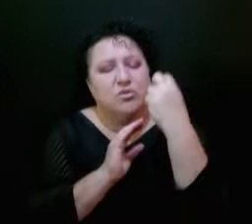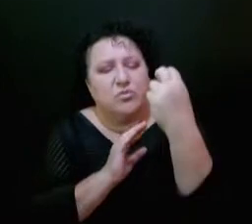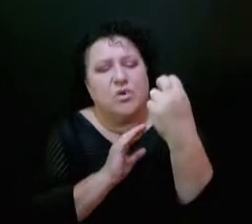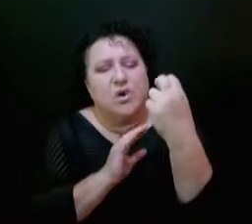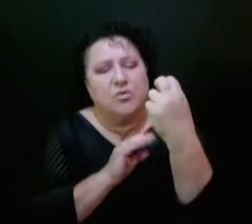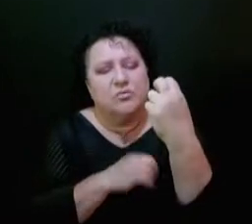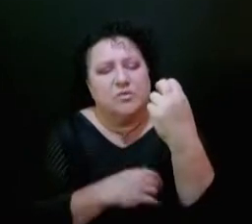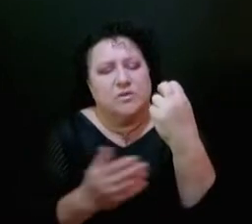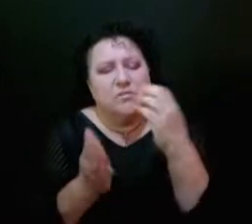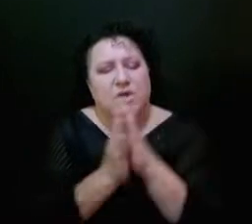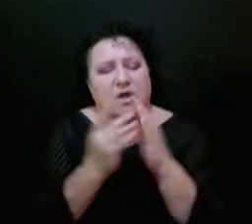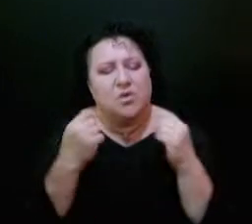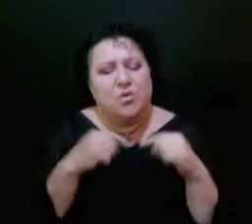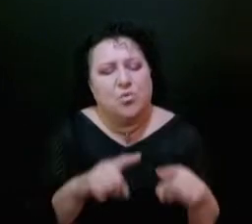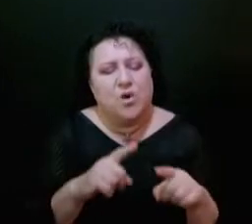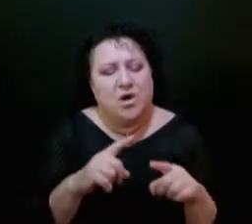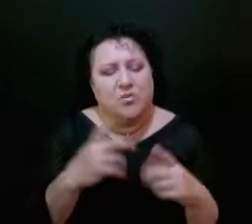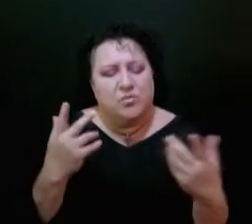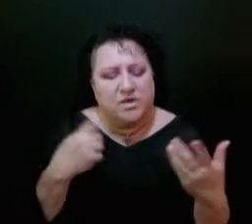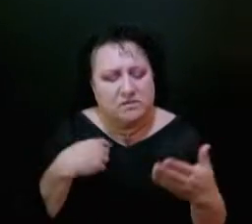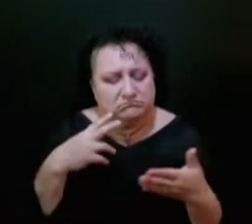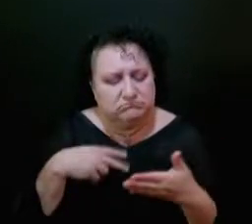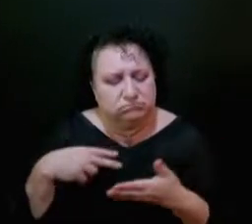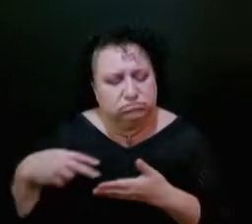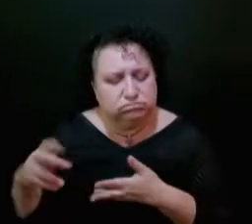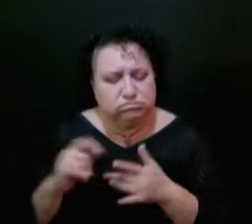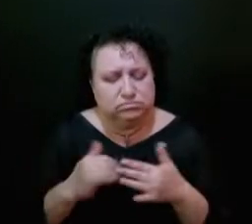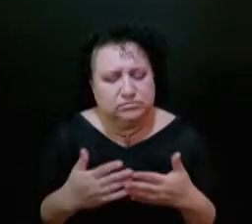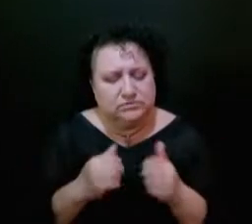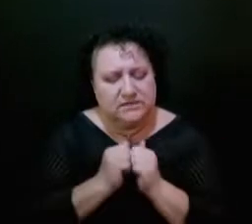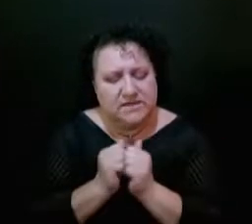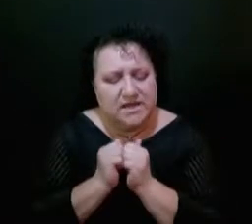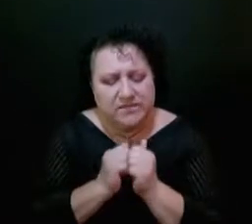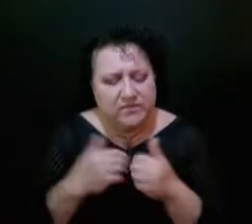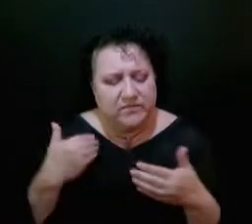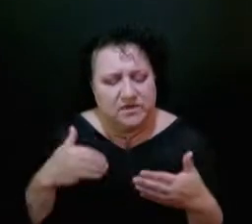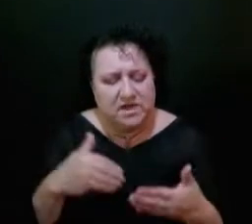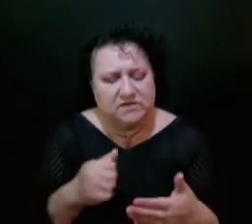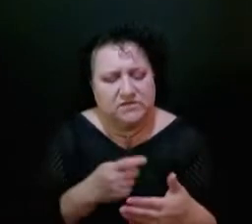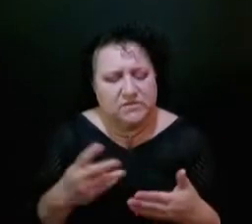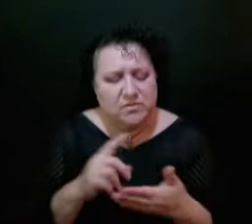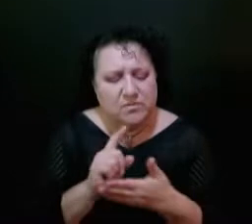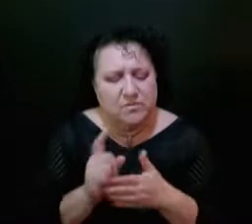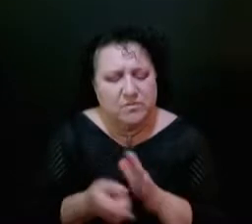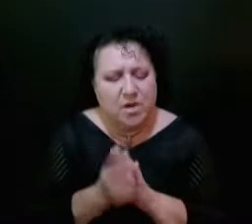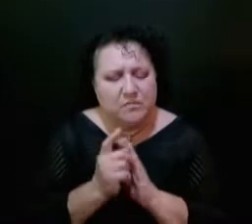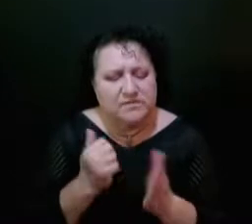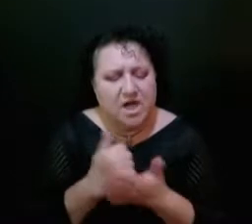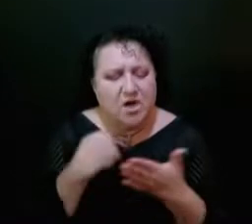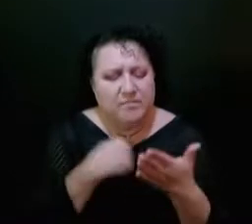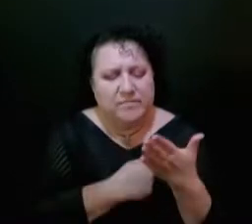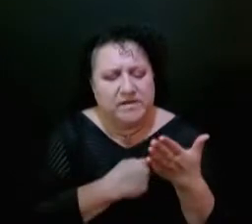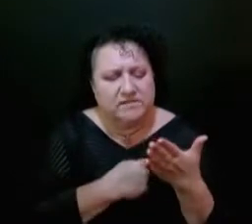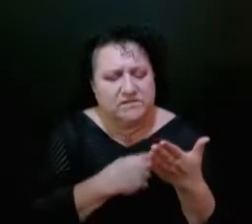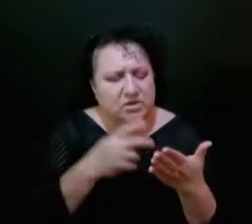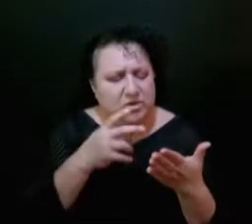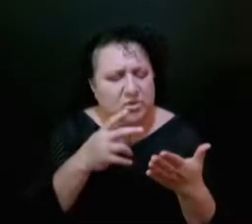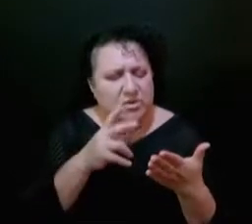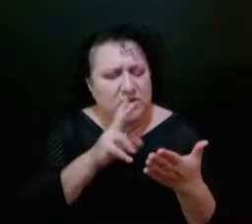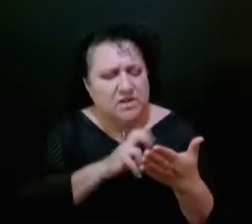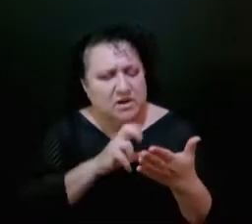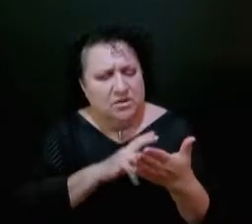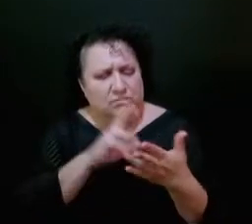sojourn through scripture together in these next few moments that you would help us to hear your word, help us to apply it to our